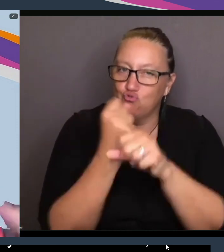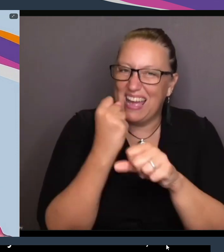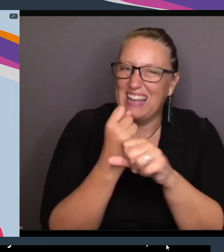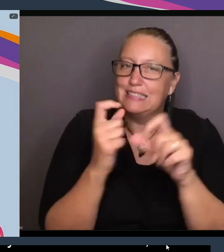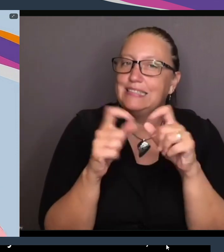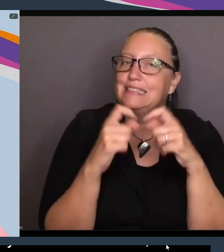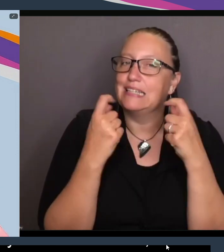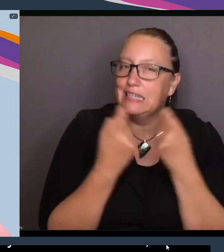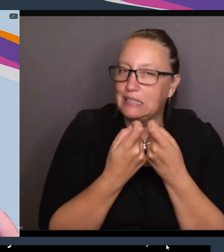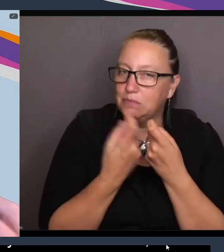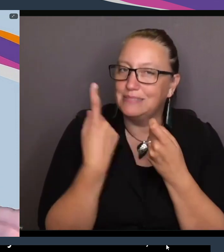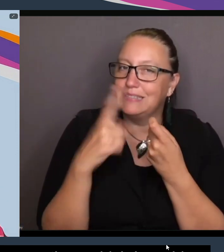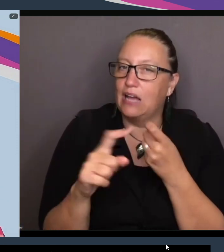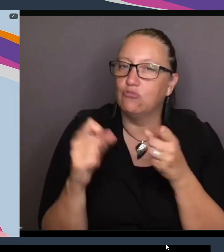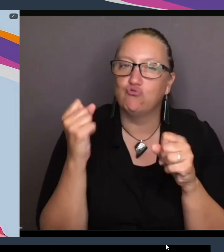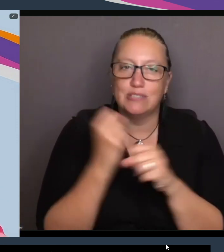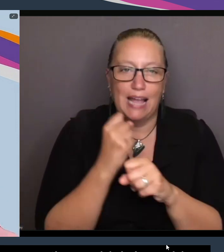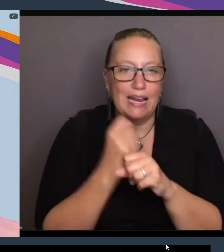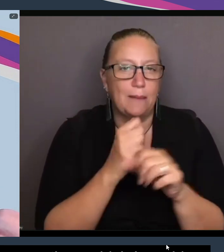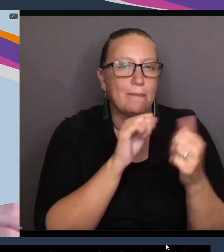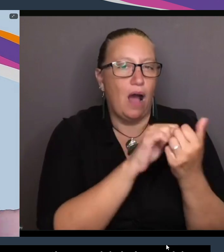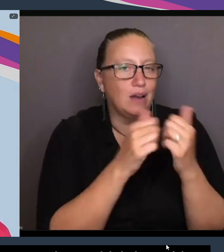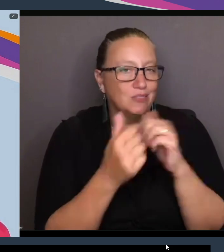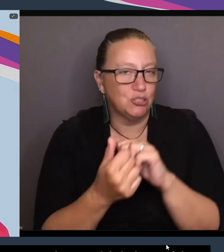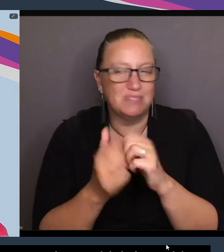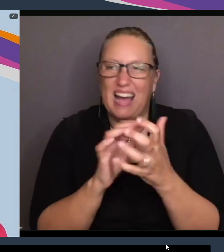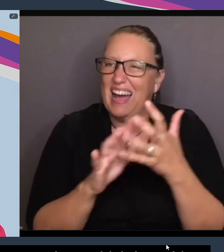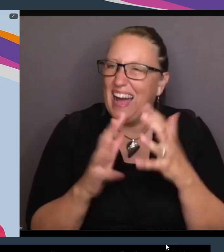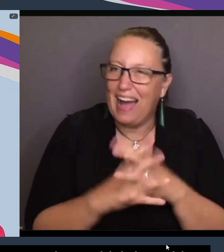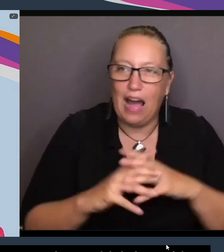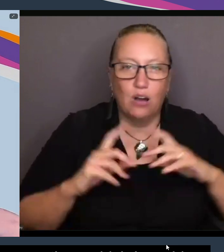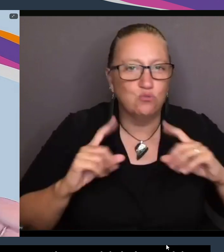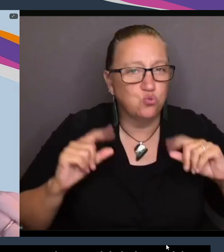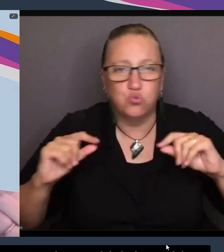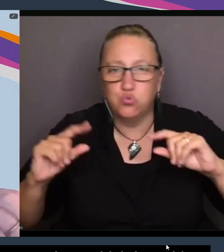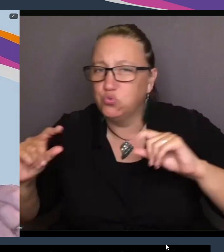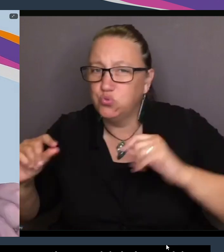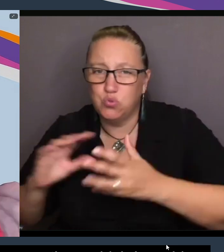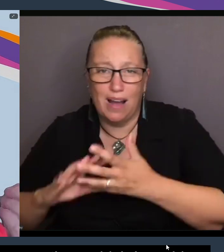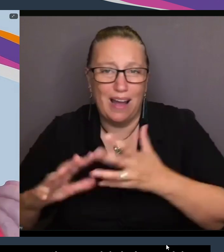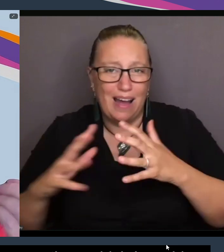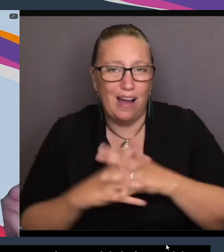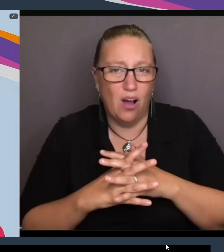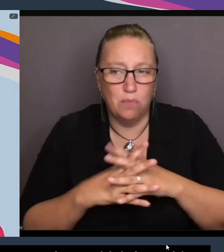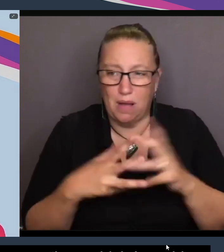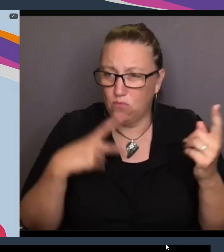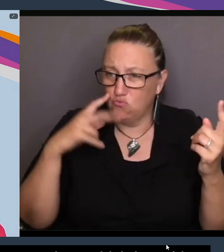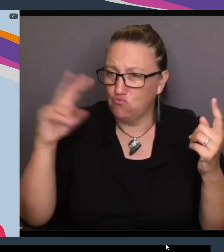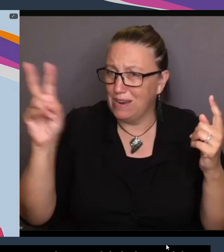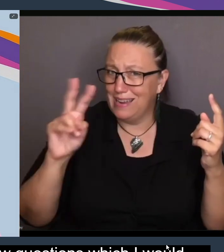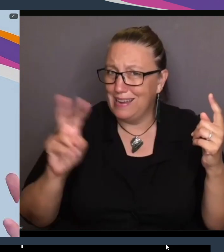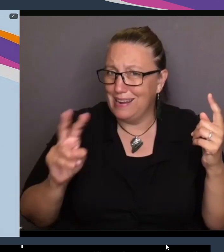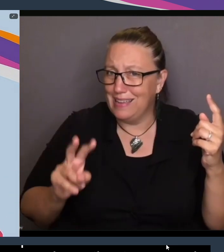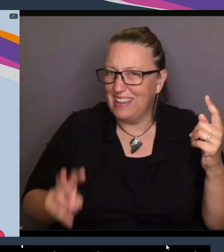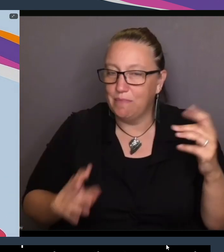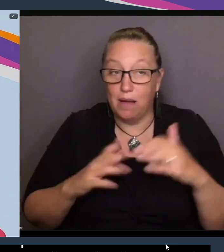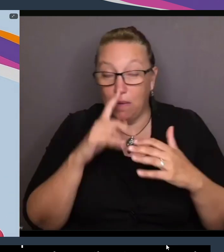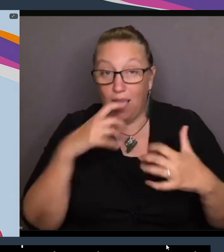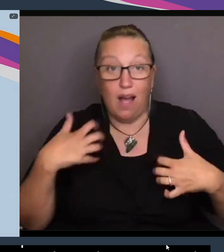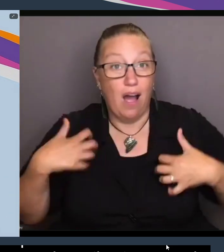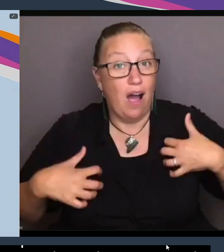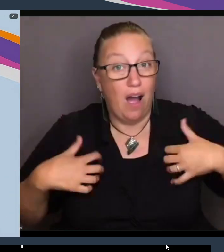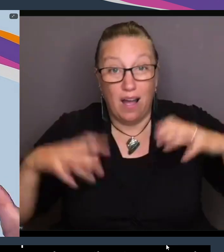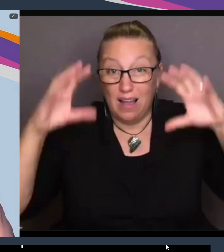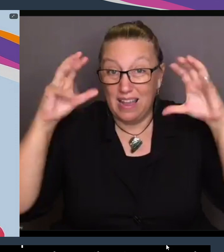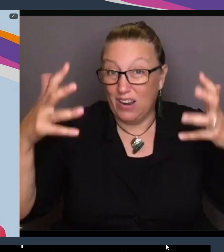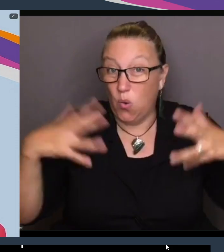and creating partnerships, and there's a few on that, and how can we do that? So I hear and I'm reading about eagerness and enthusiasm to